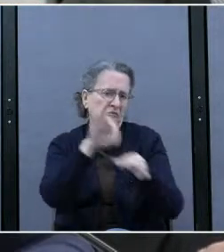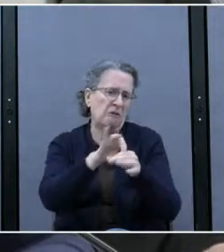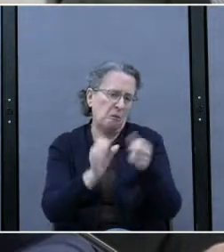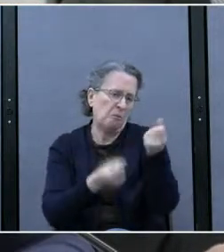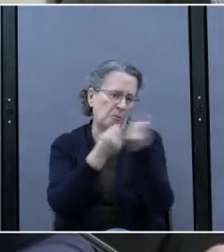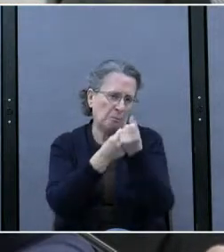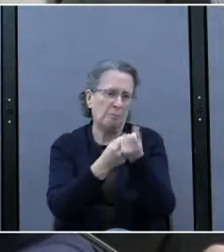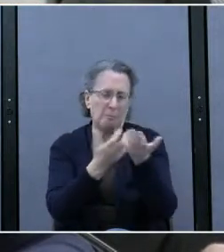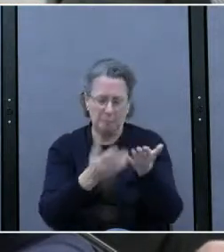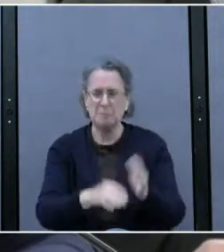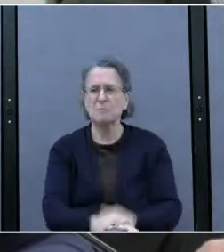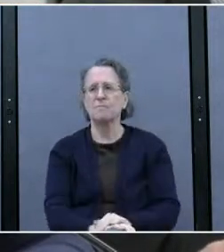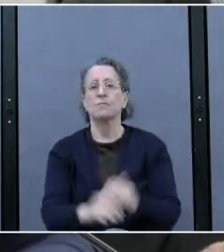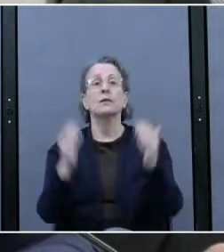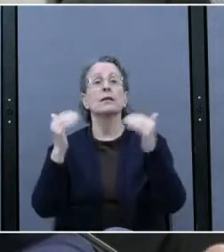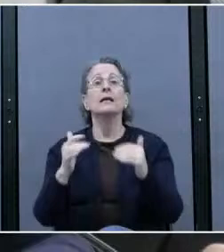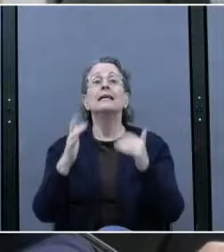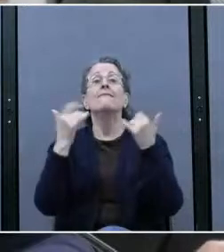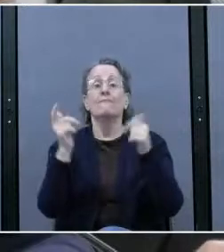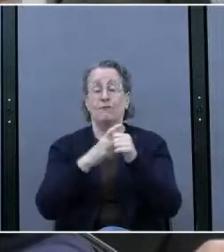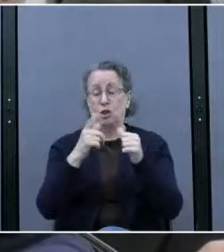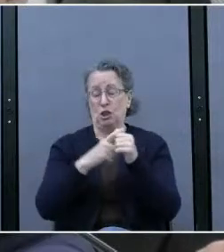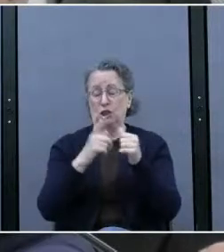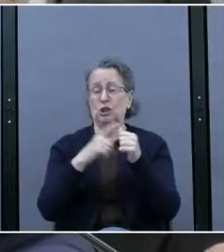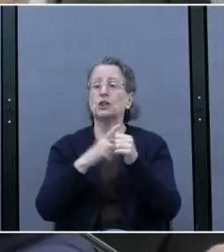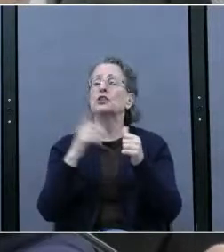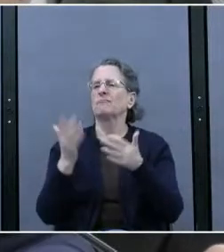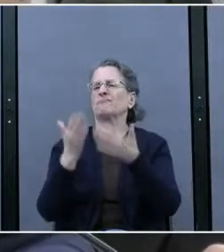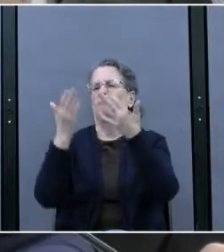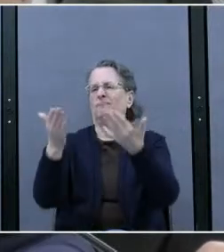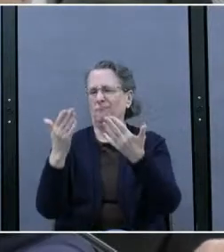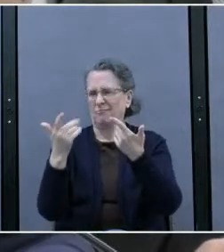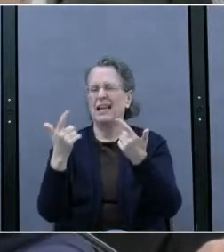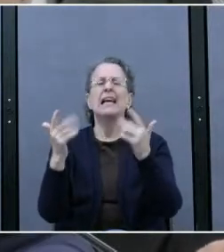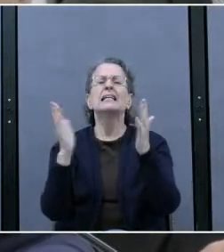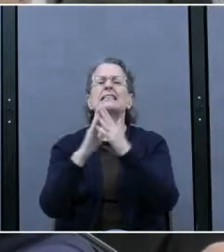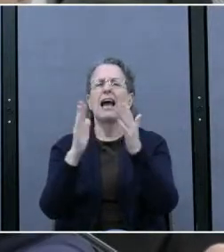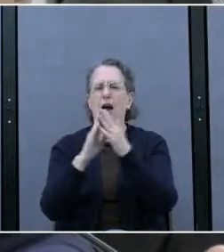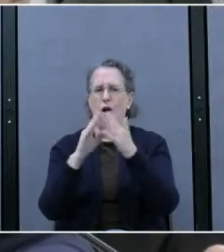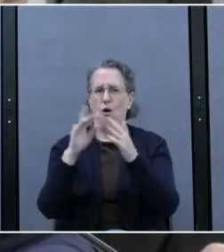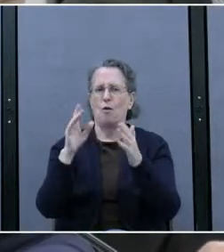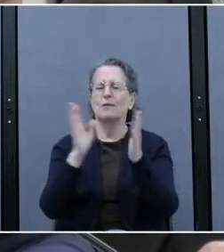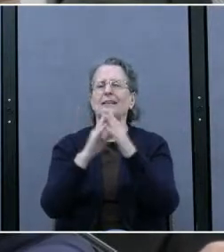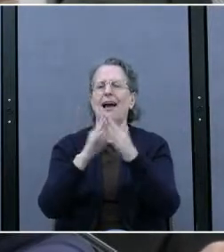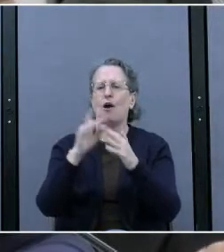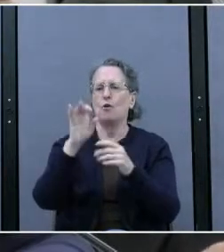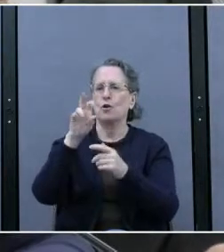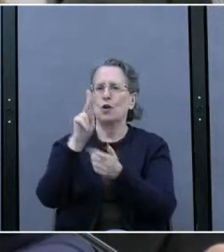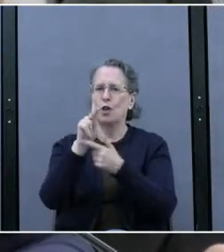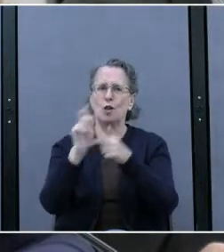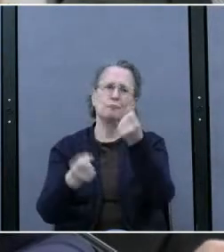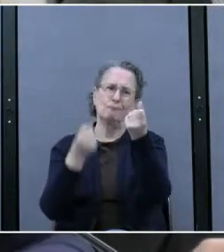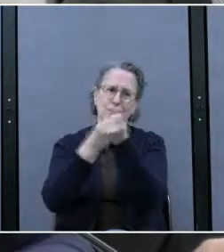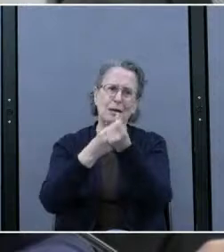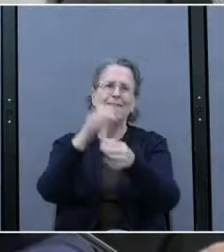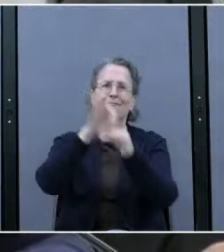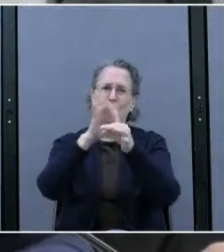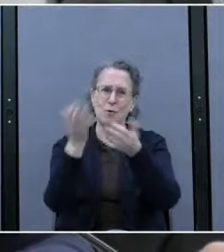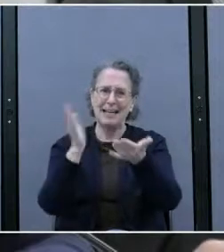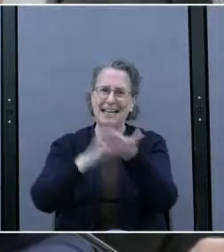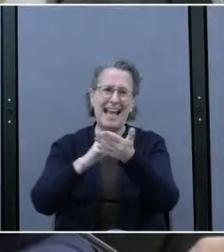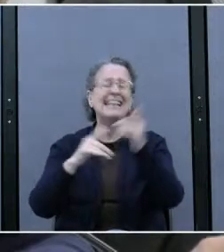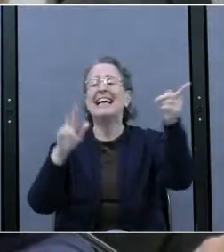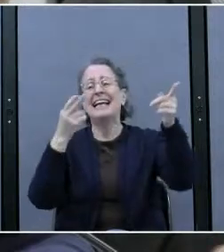town clerk for the term of 1 year. Hillary Francis is our town clerk. Everyone loves her. She's doing a great